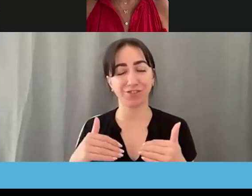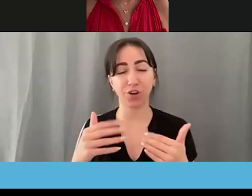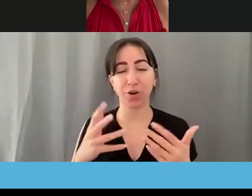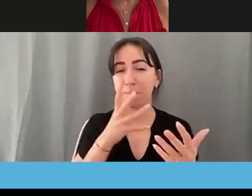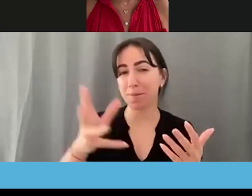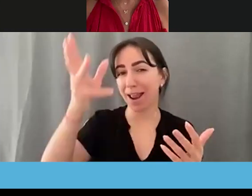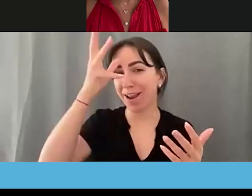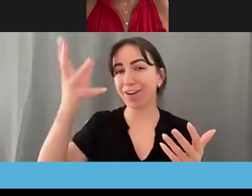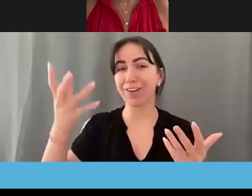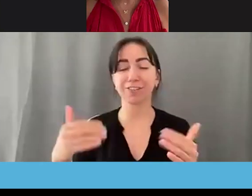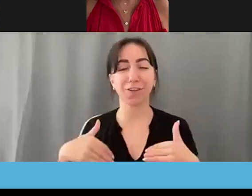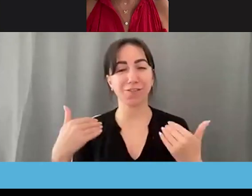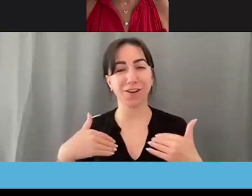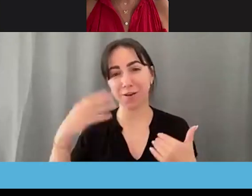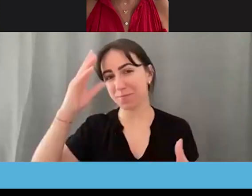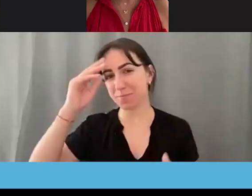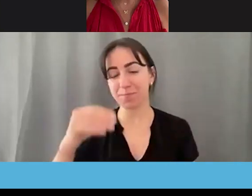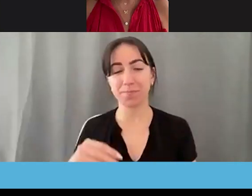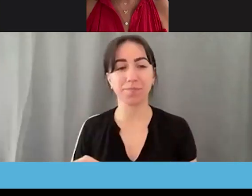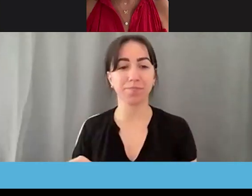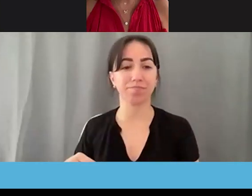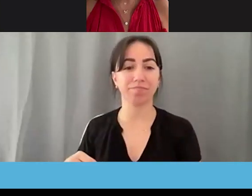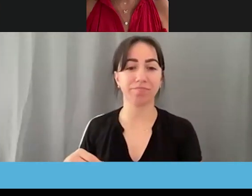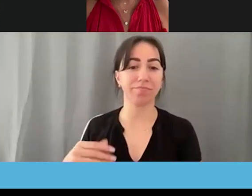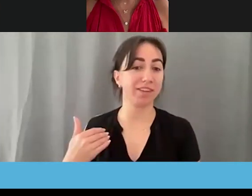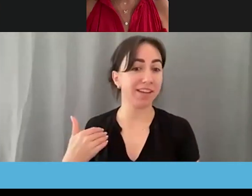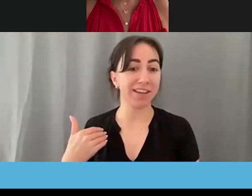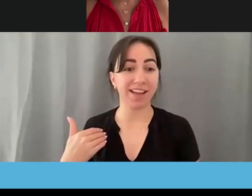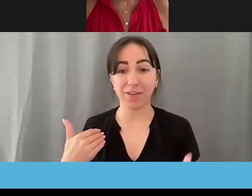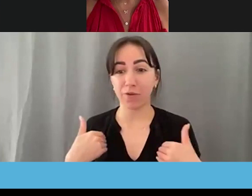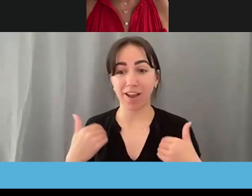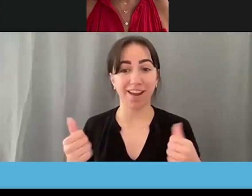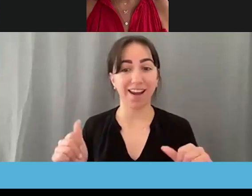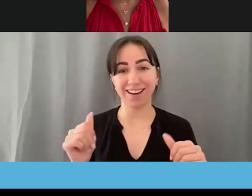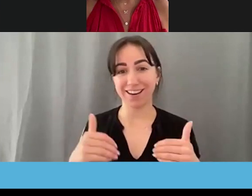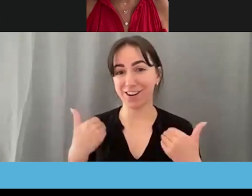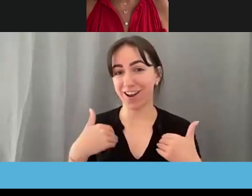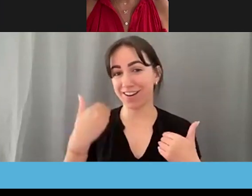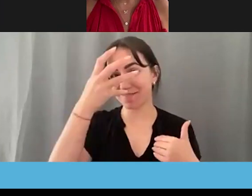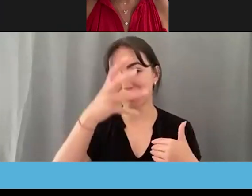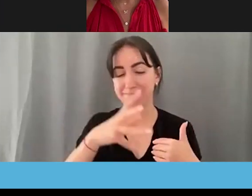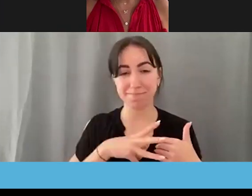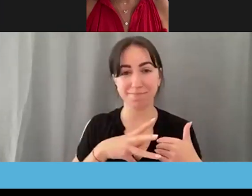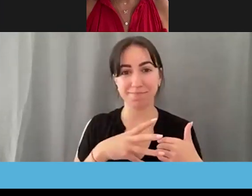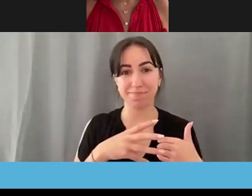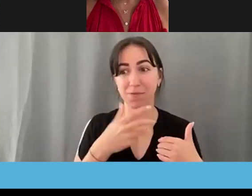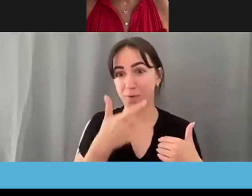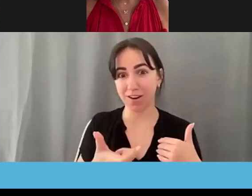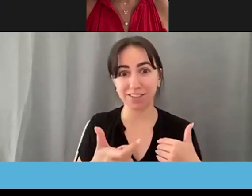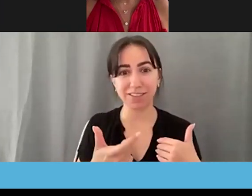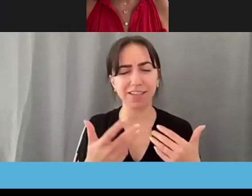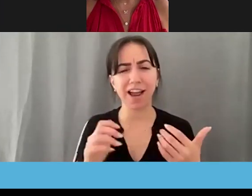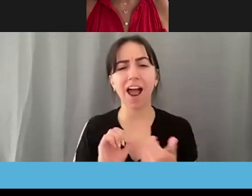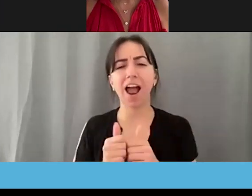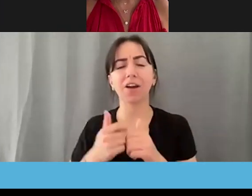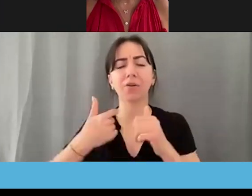parents of young boys. If we have any young men watching and tuning in, how do